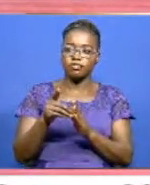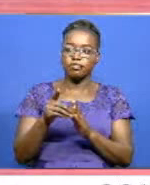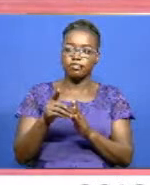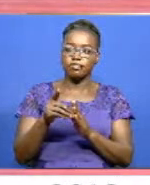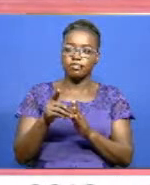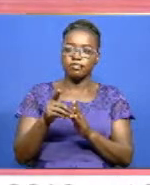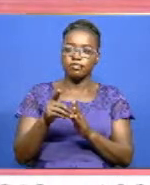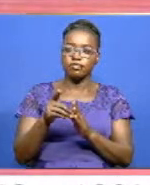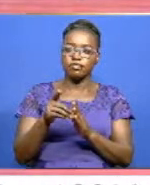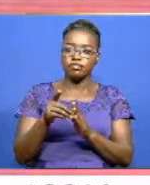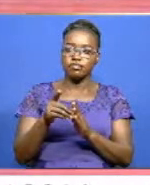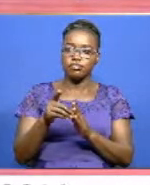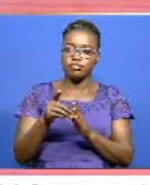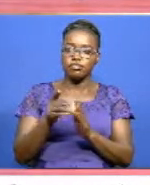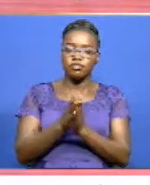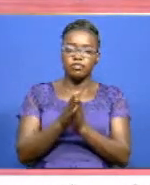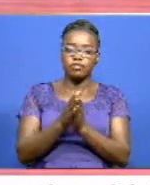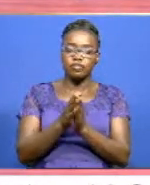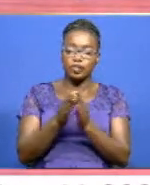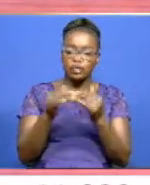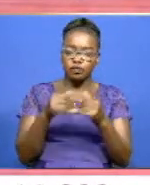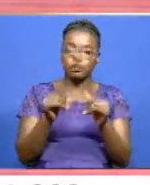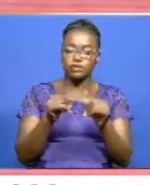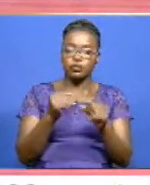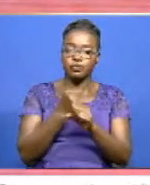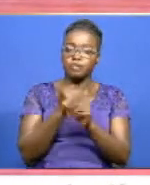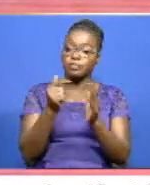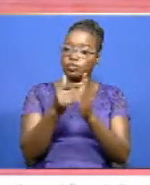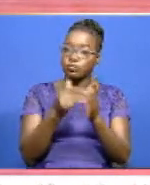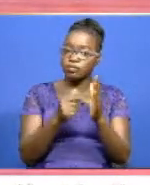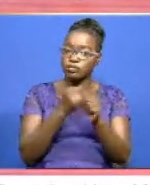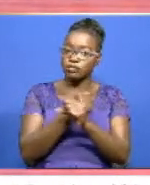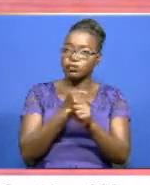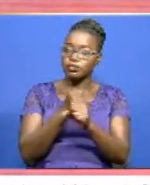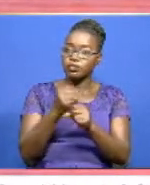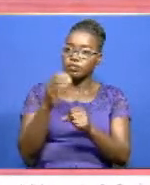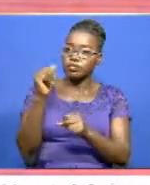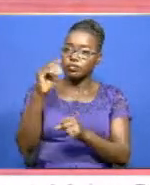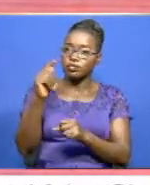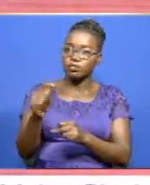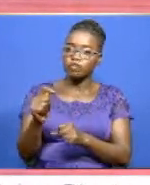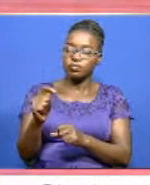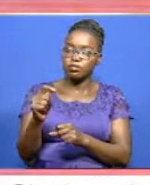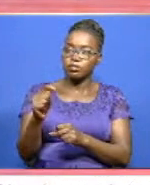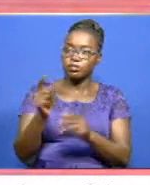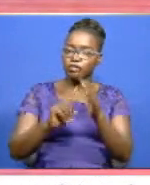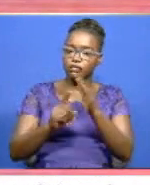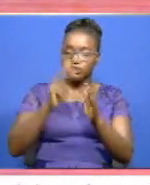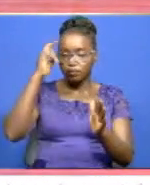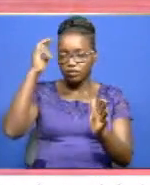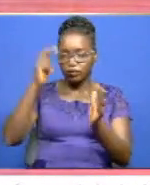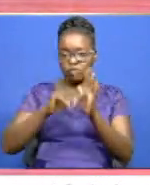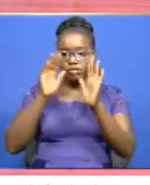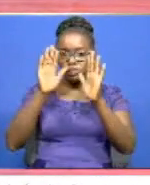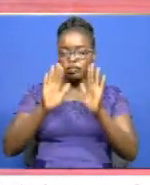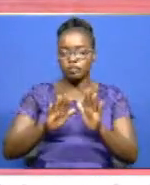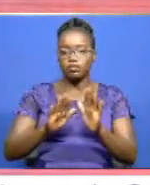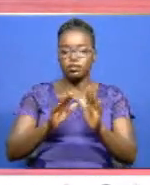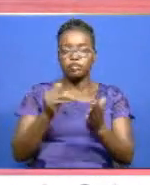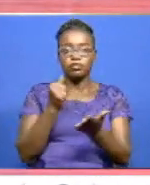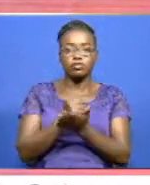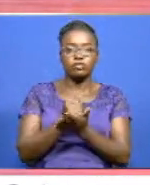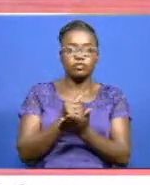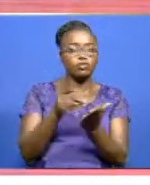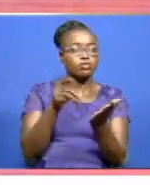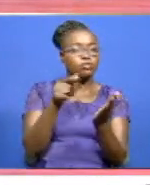the proper implementation of the Data Protection Act. The ministry recognizes the importance of the Office of the Data